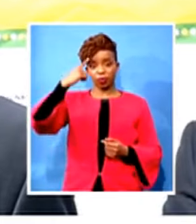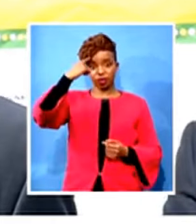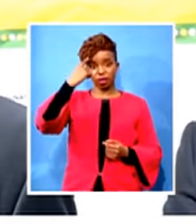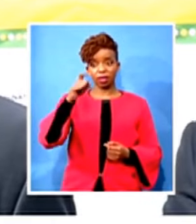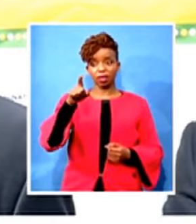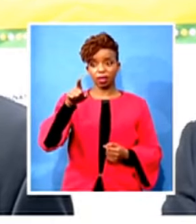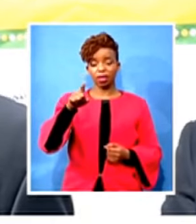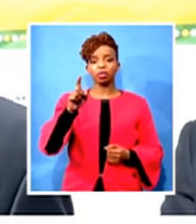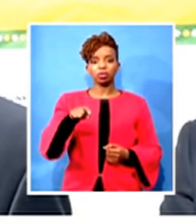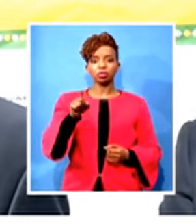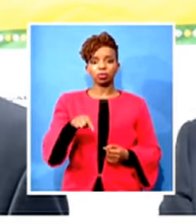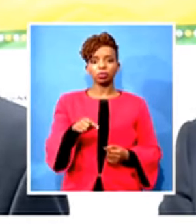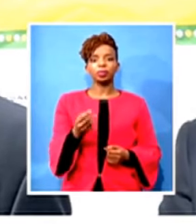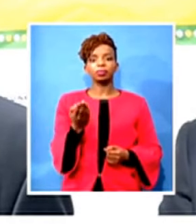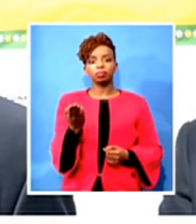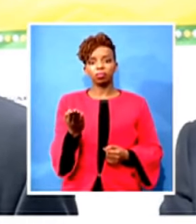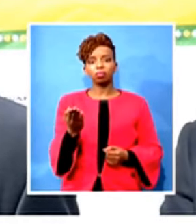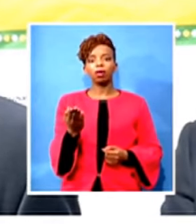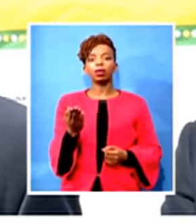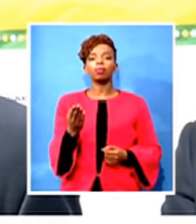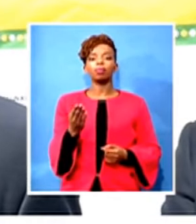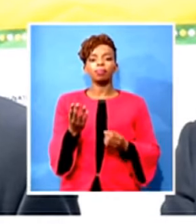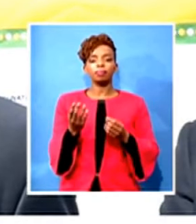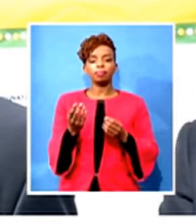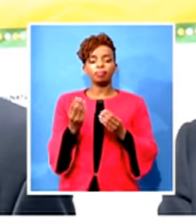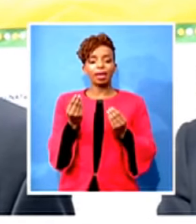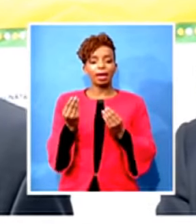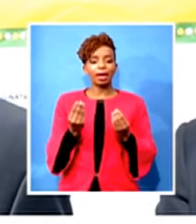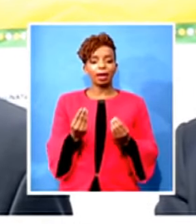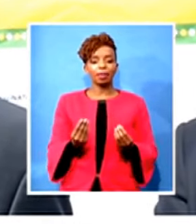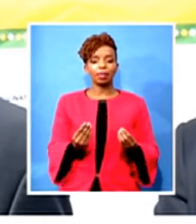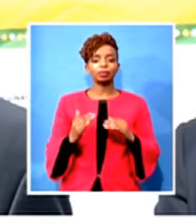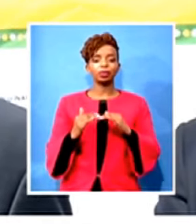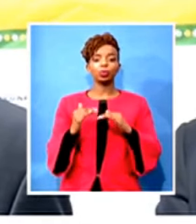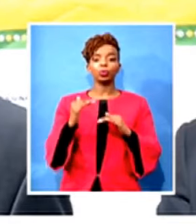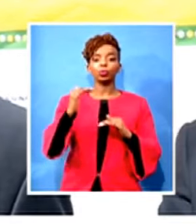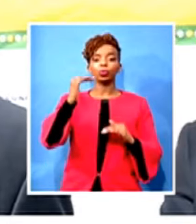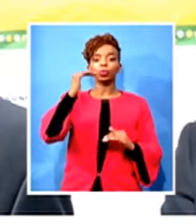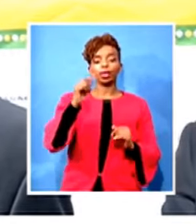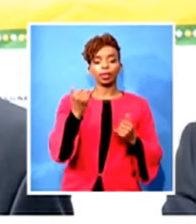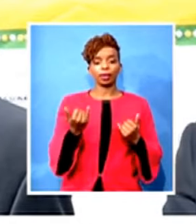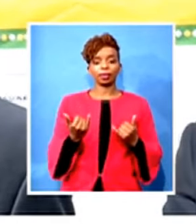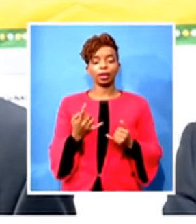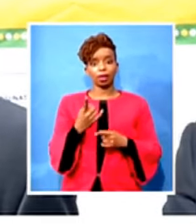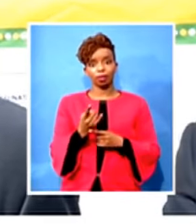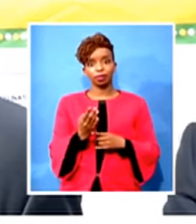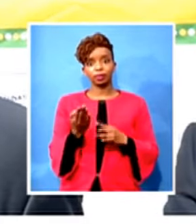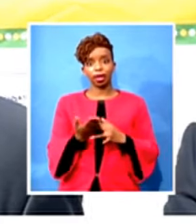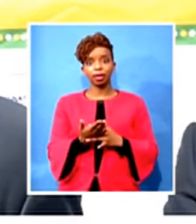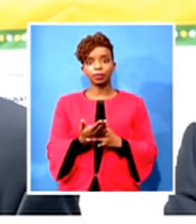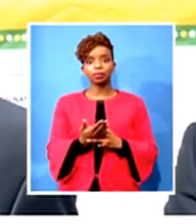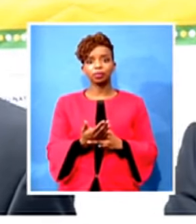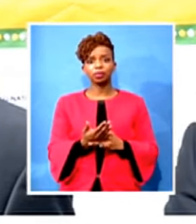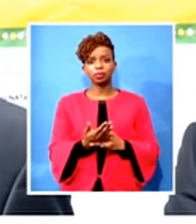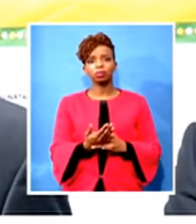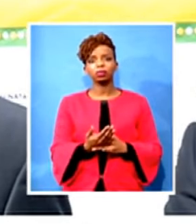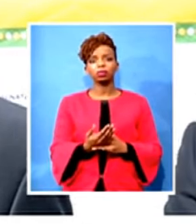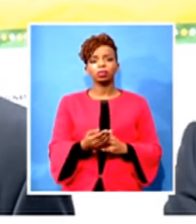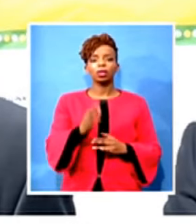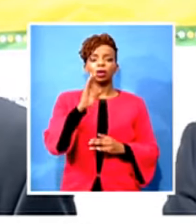materialize in higher numbers. And in this case, we believe therefore that there will be enough warning if the numbers are